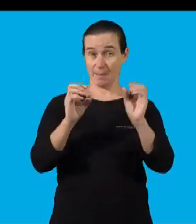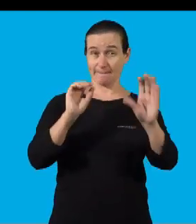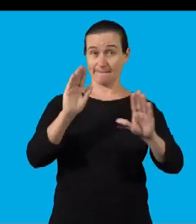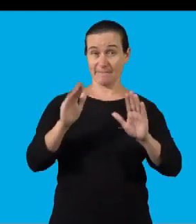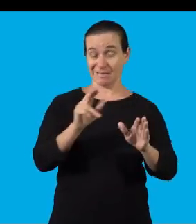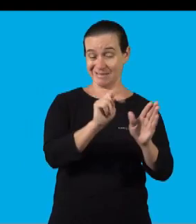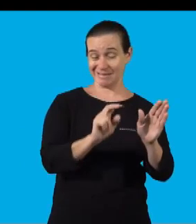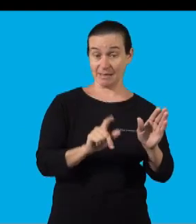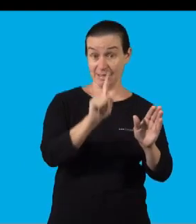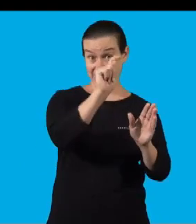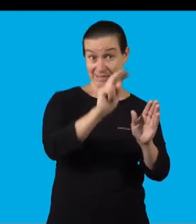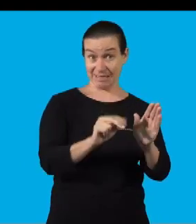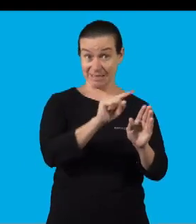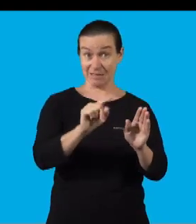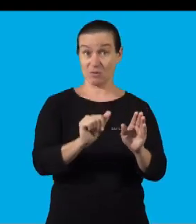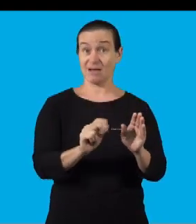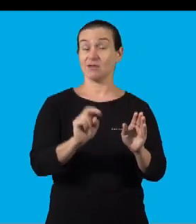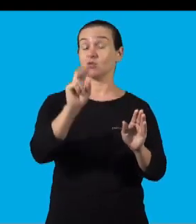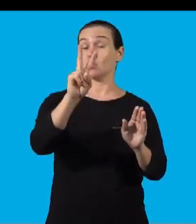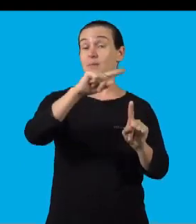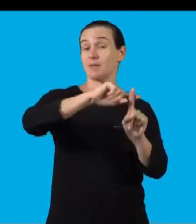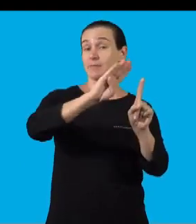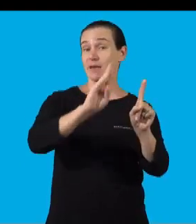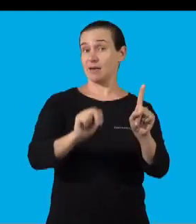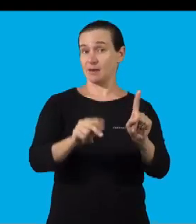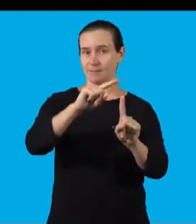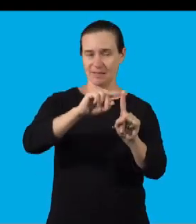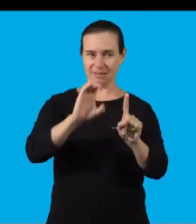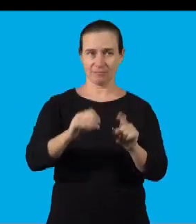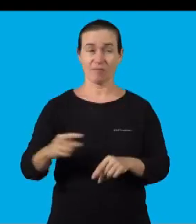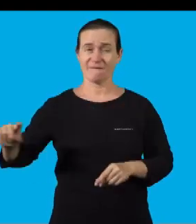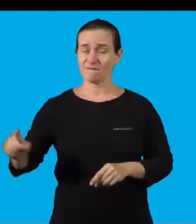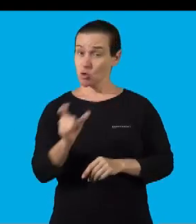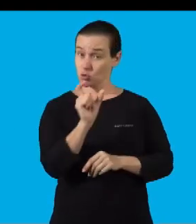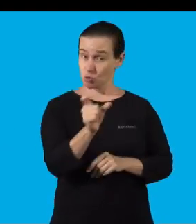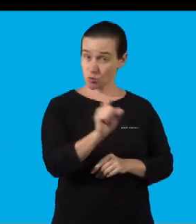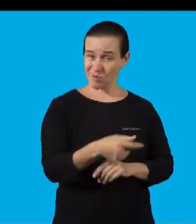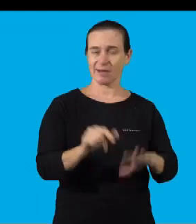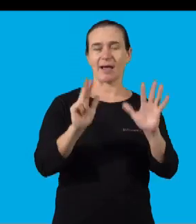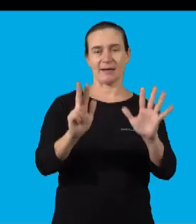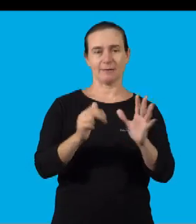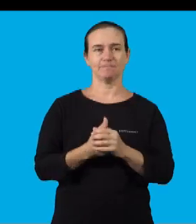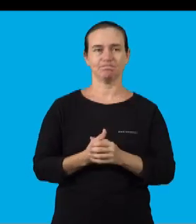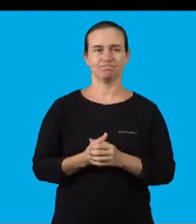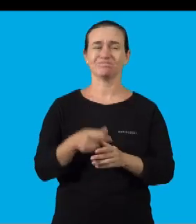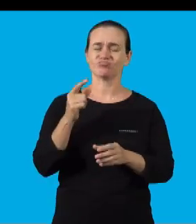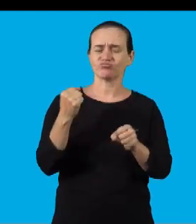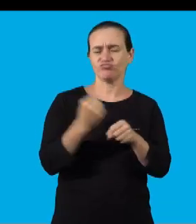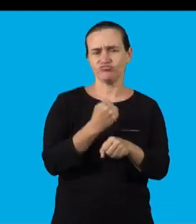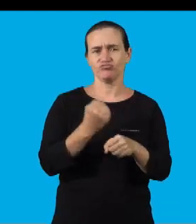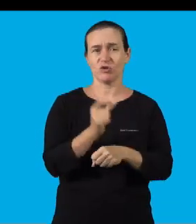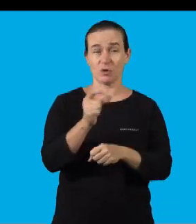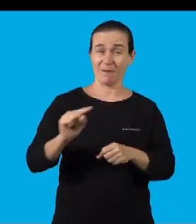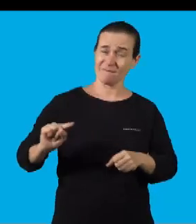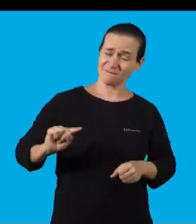pattern is Tn is equals to an squared plus bn plus c, and its first term is 8. The general term of